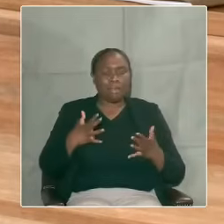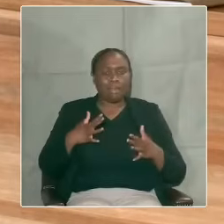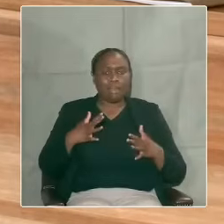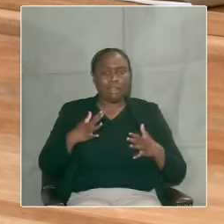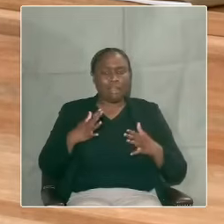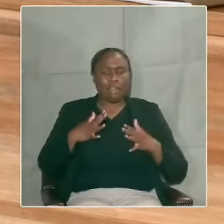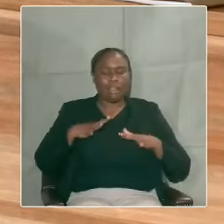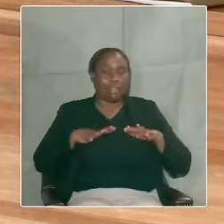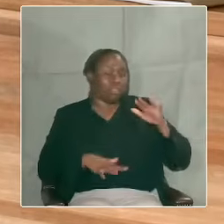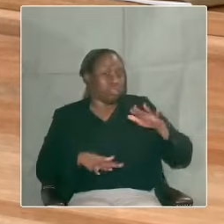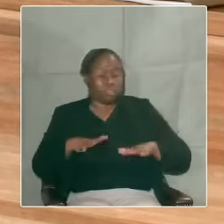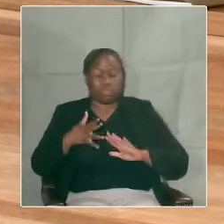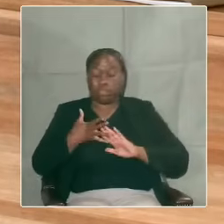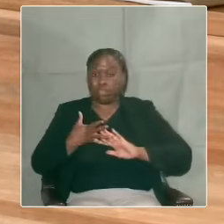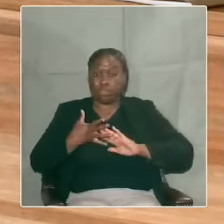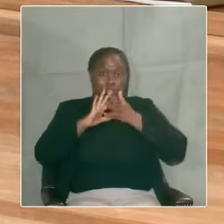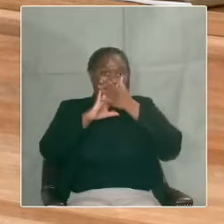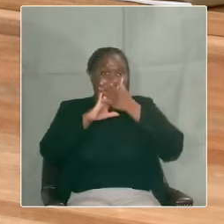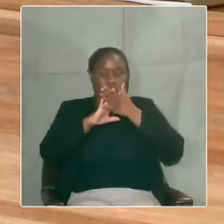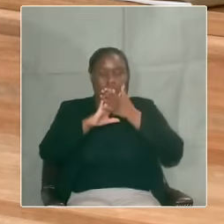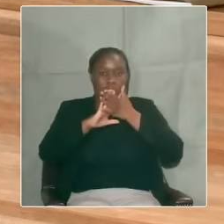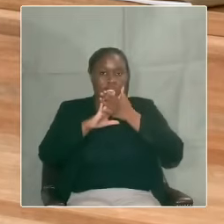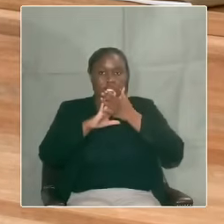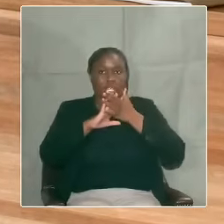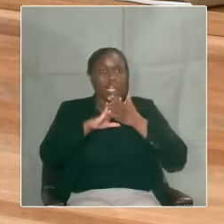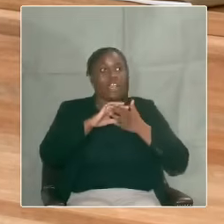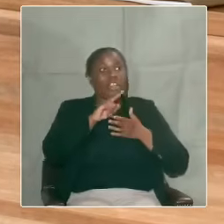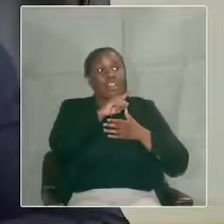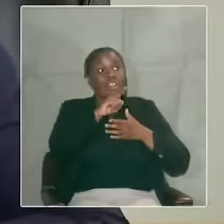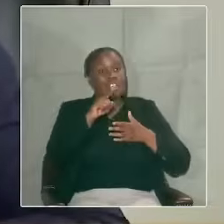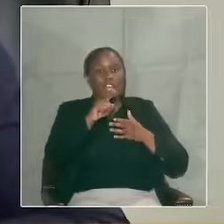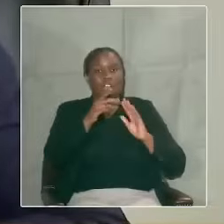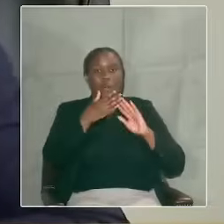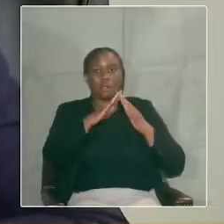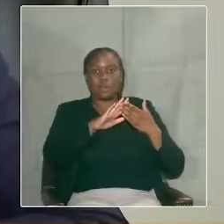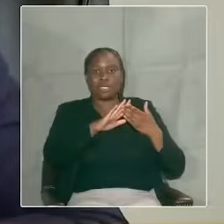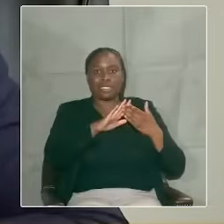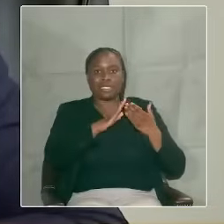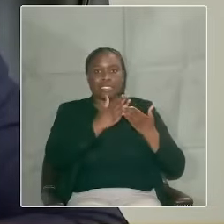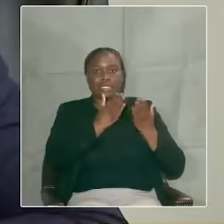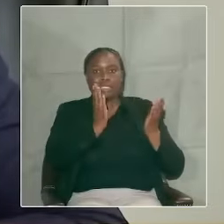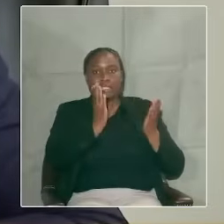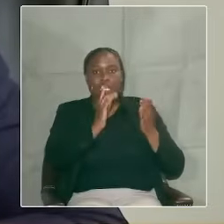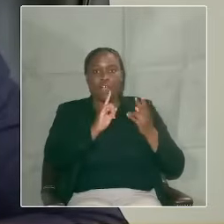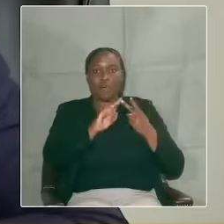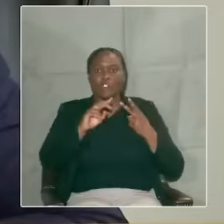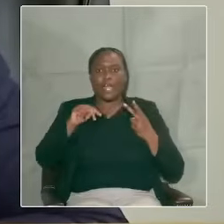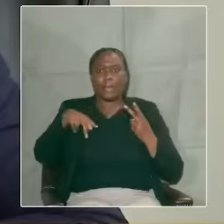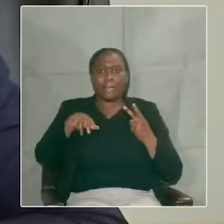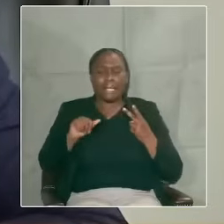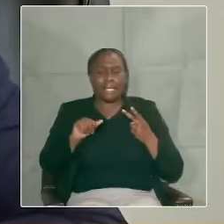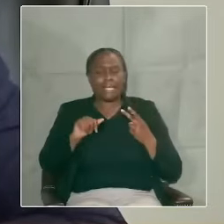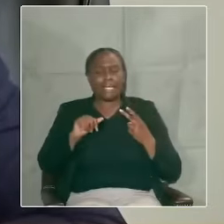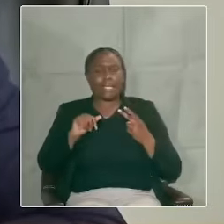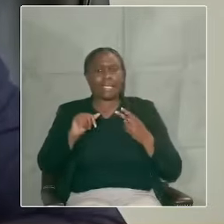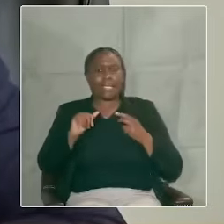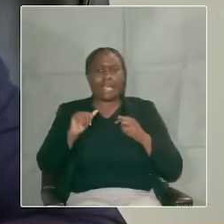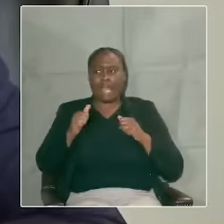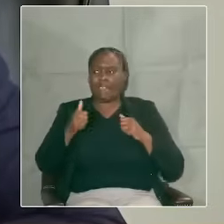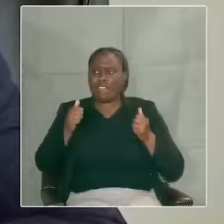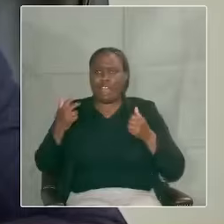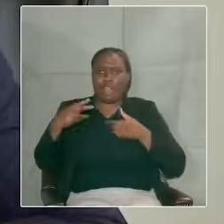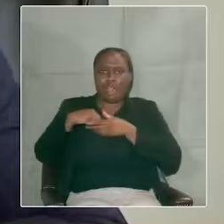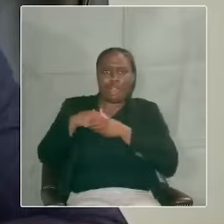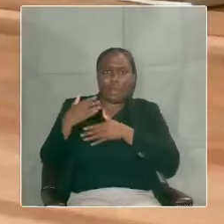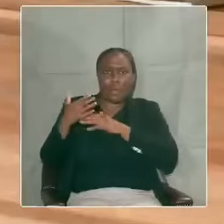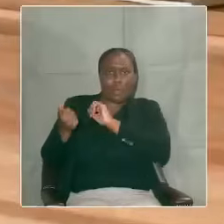the disruptive effect that it had on the stakeholders and the momentum of crucial investigations.